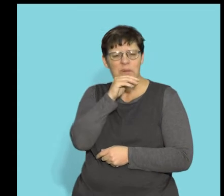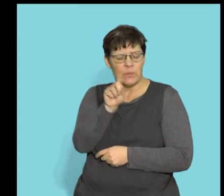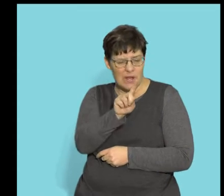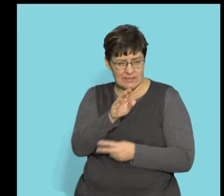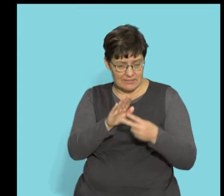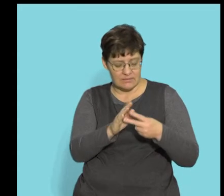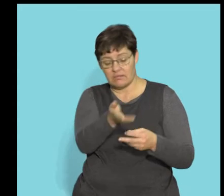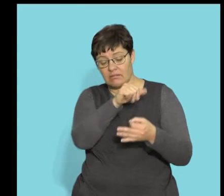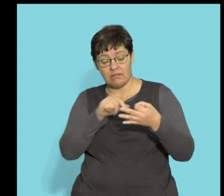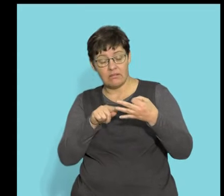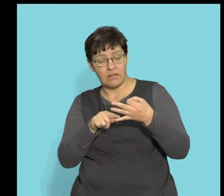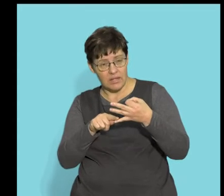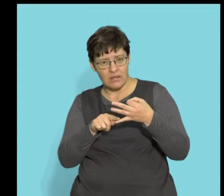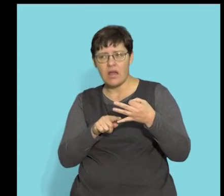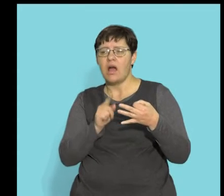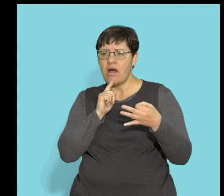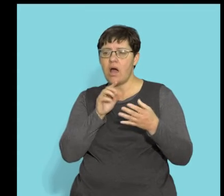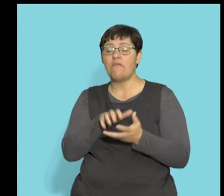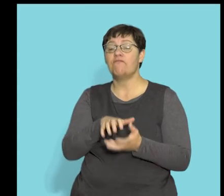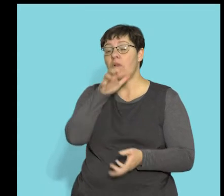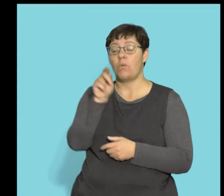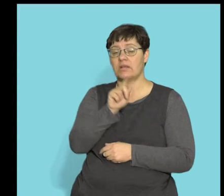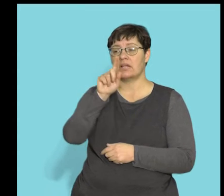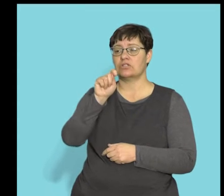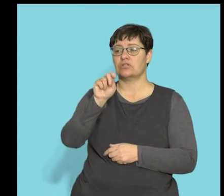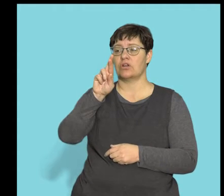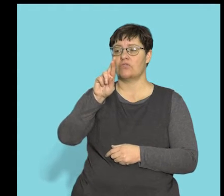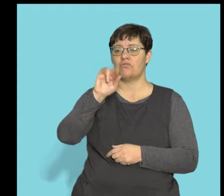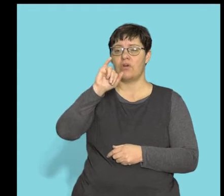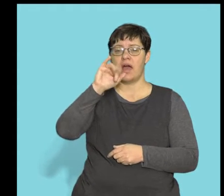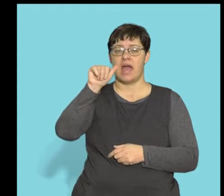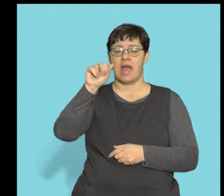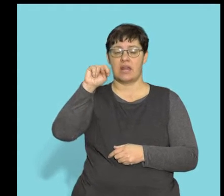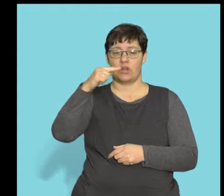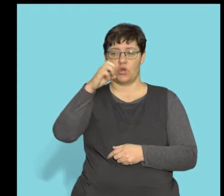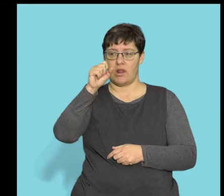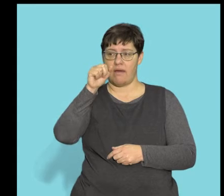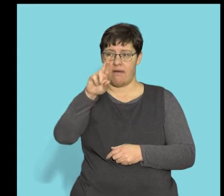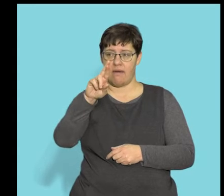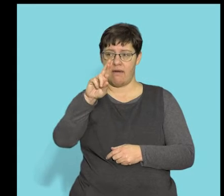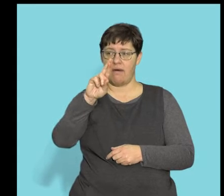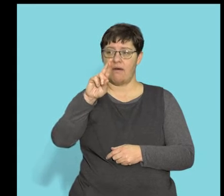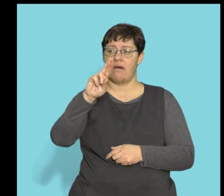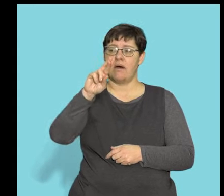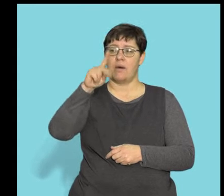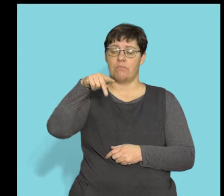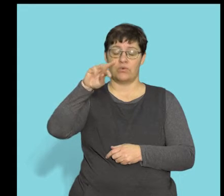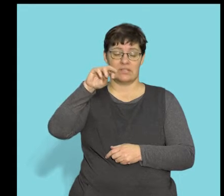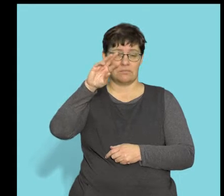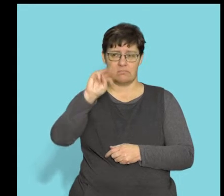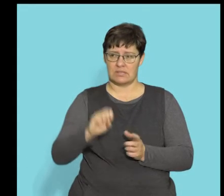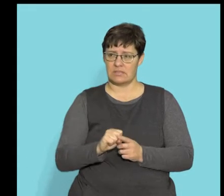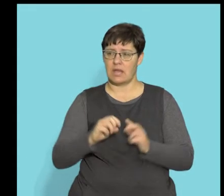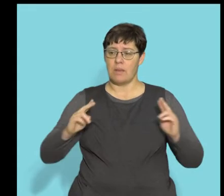means. Then we're going to move on to defining the volumes of triangular prisms, pyramids,